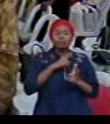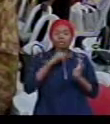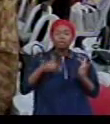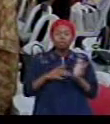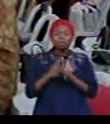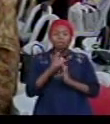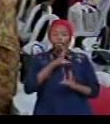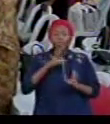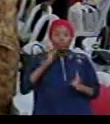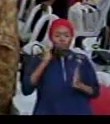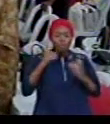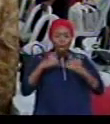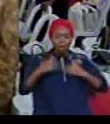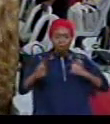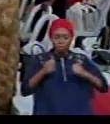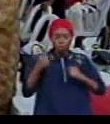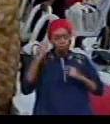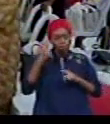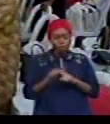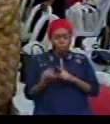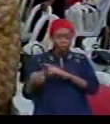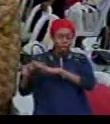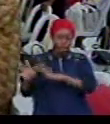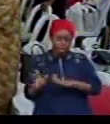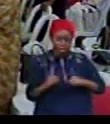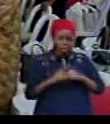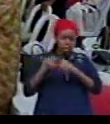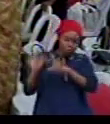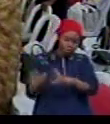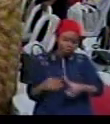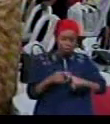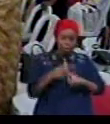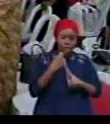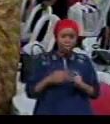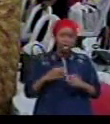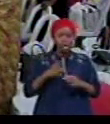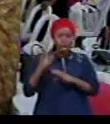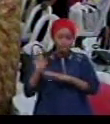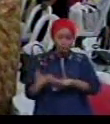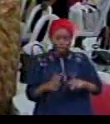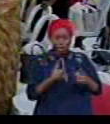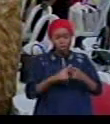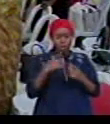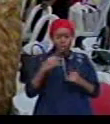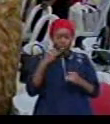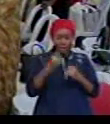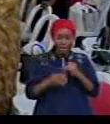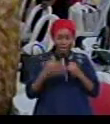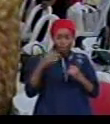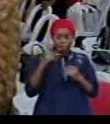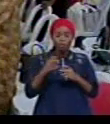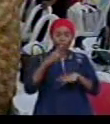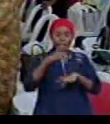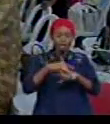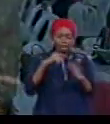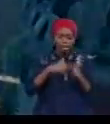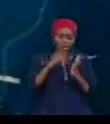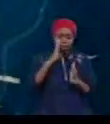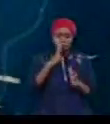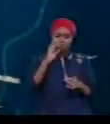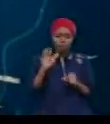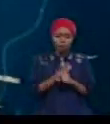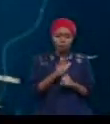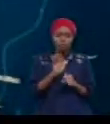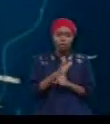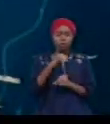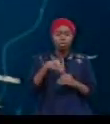to sea and from the river unto the ends of the earth. Pray that this will be fulfilled in the name of the Lord